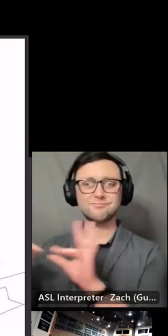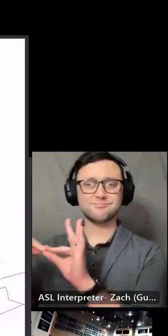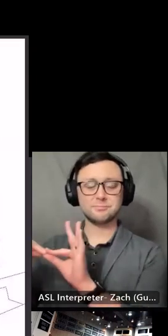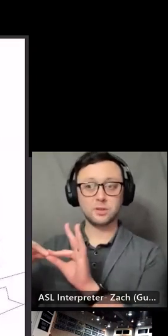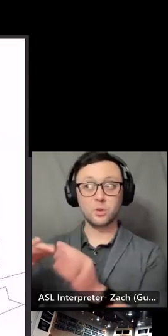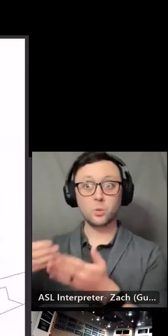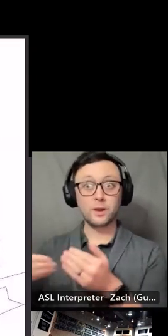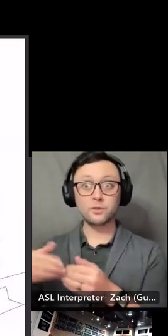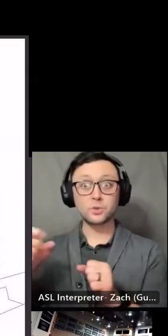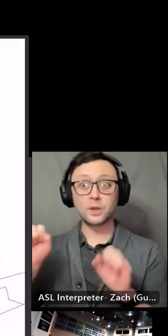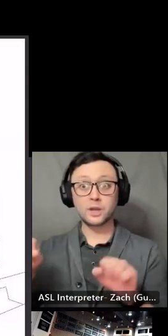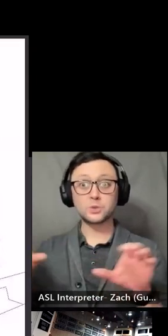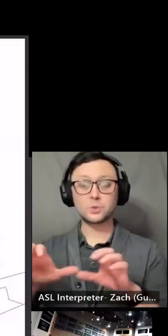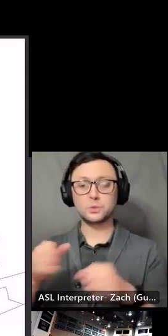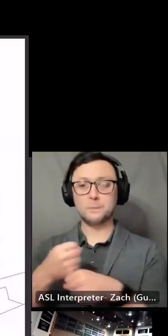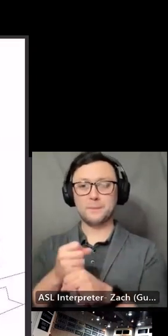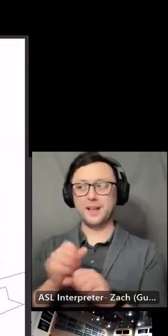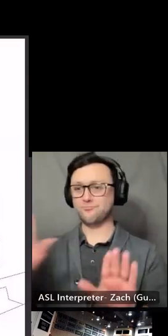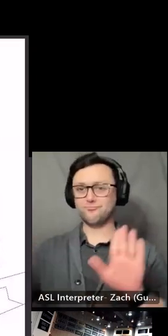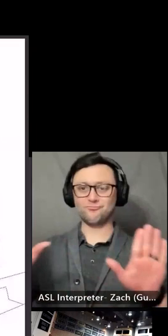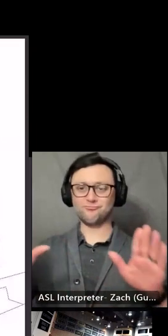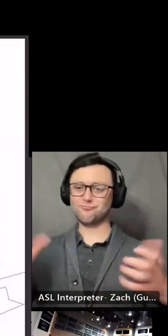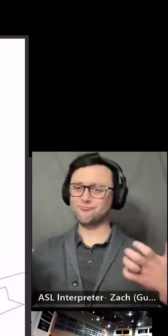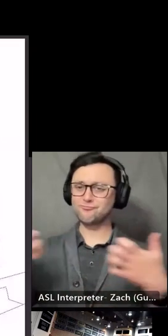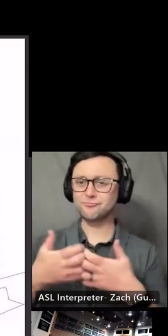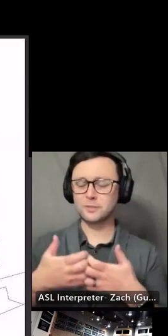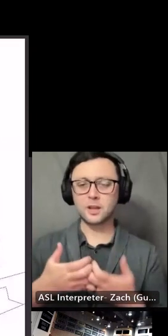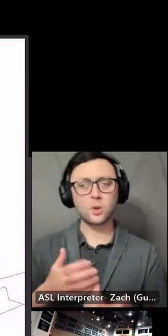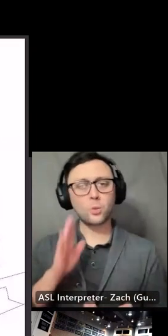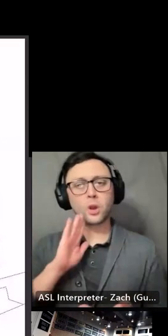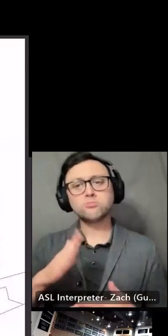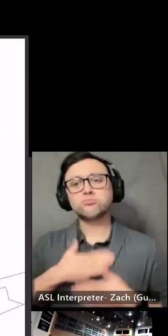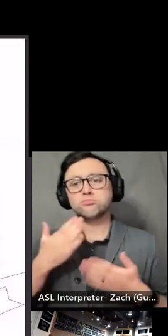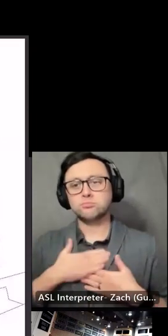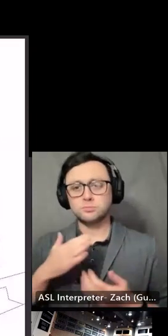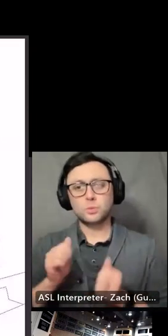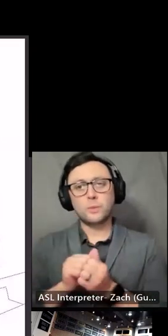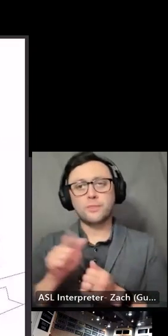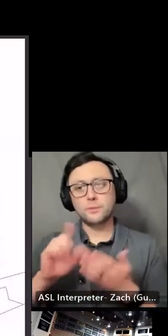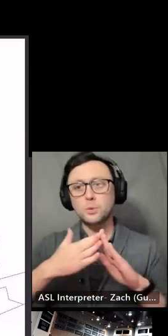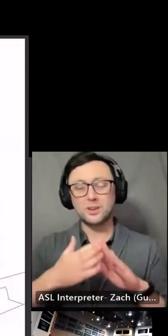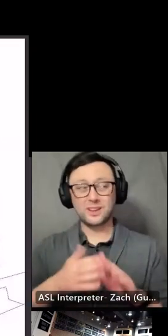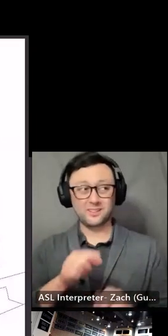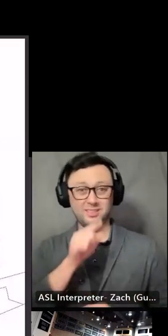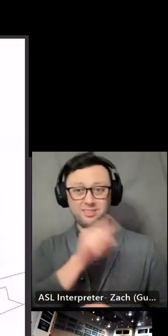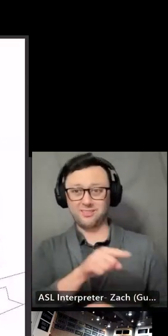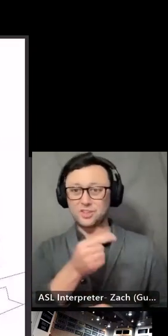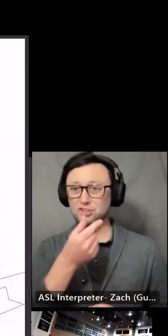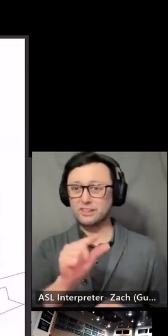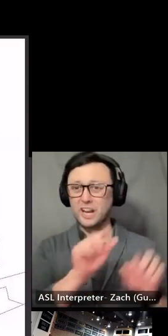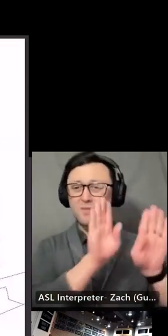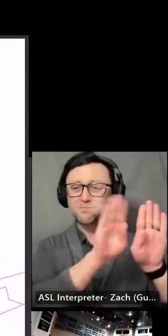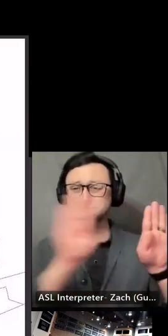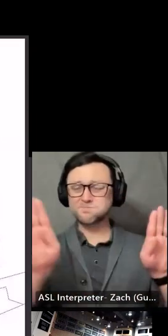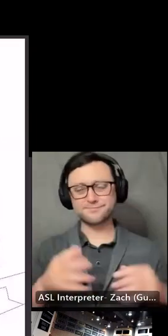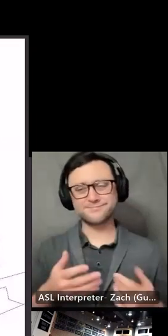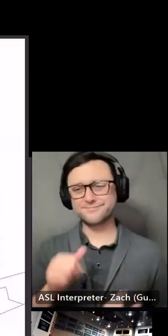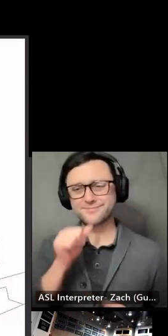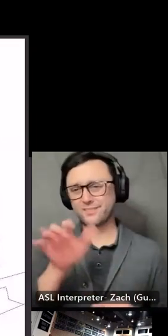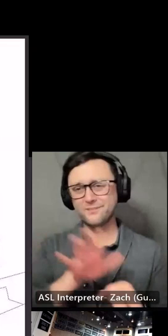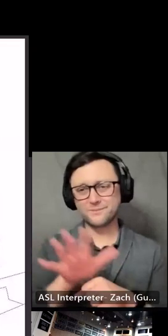I think would be greatly appreciated by the community. There has to be a better solution than that. Thank you.